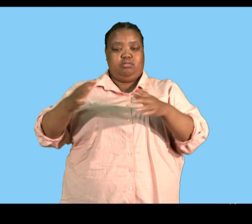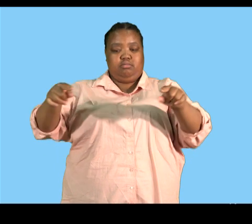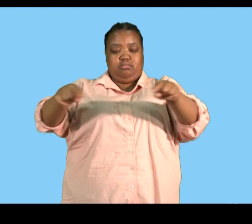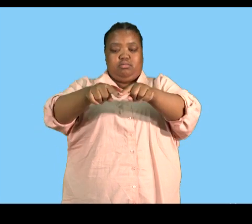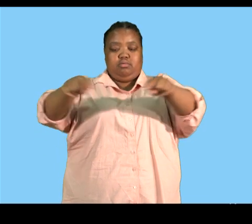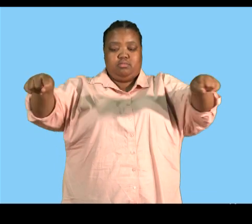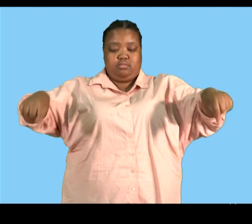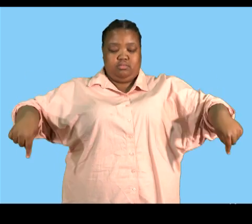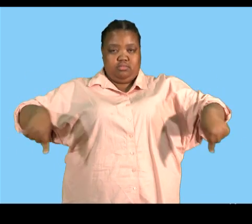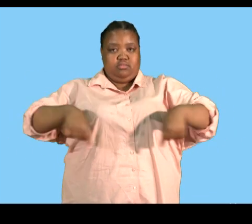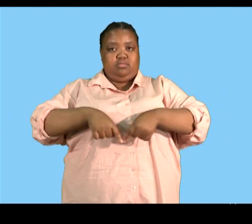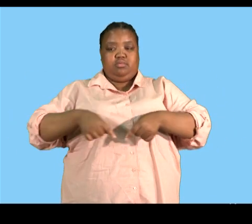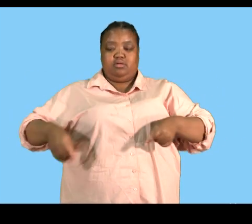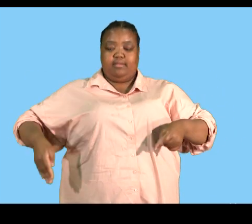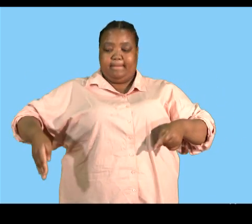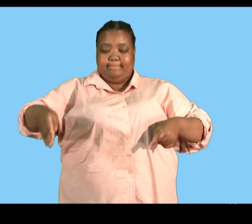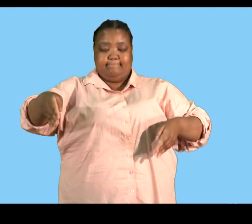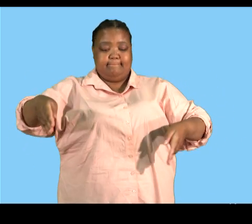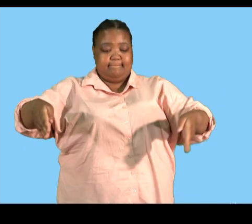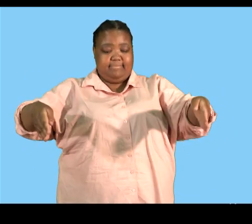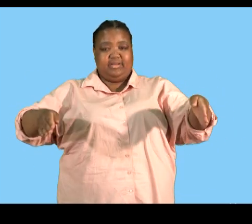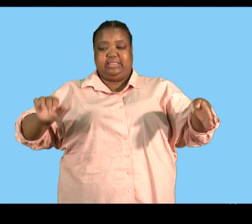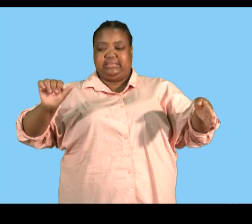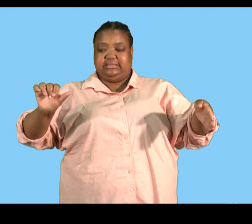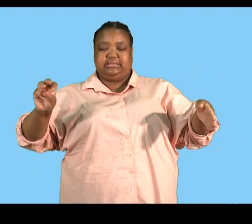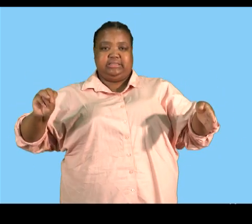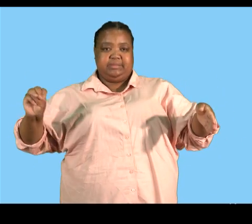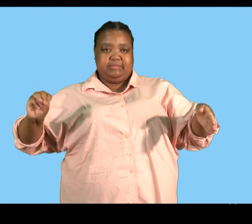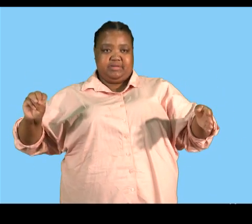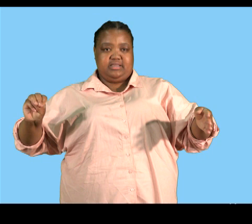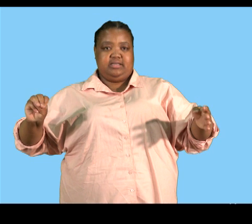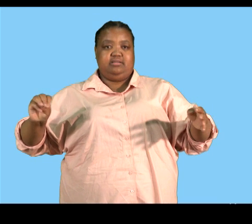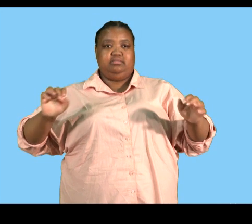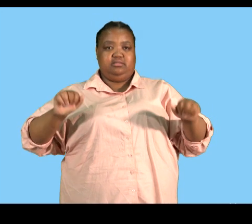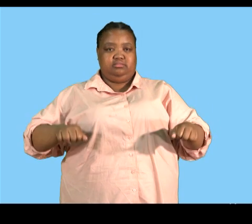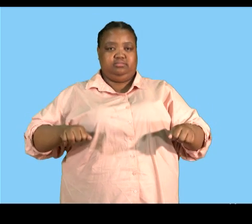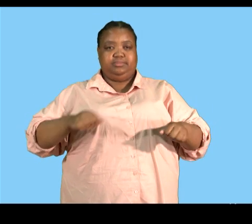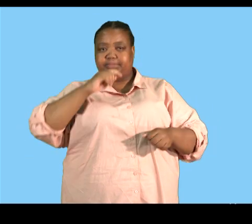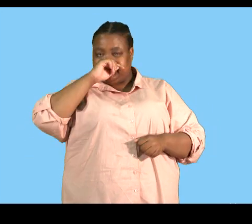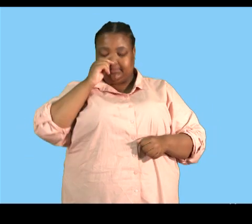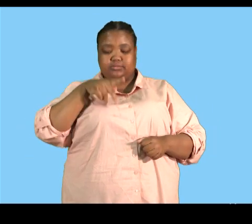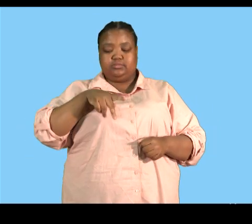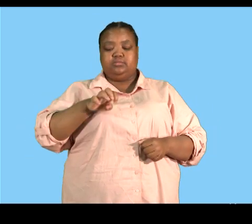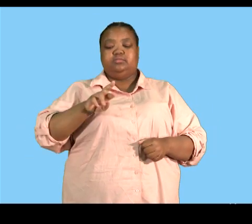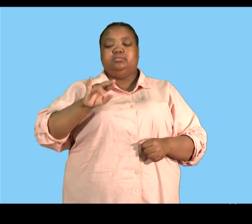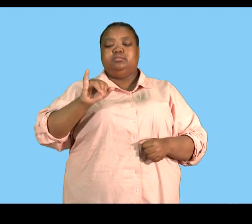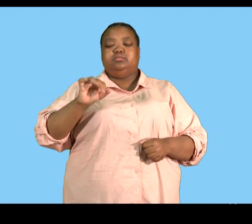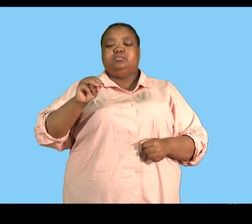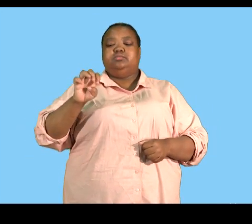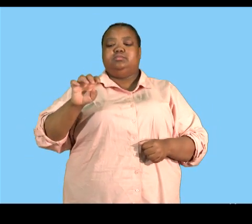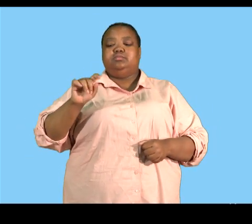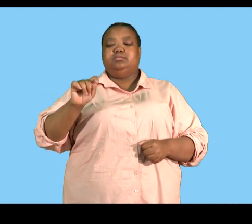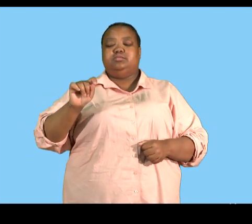6 meters. Calculate the perimeter of the dance floor, and you may use a formula that says perimeter is equals to